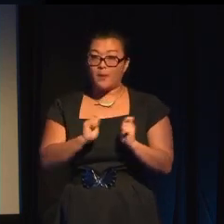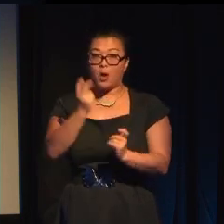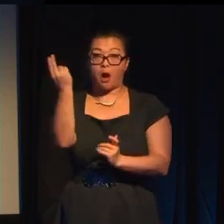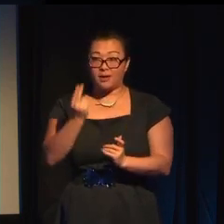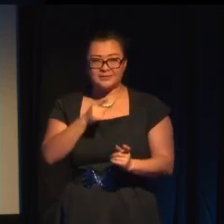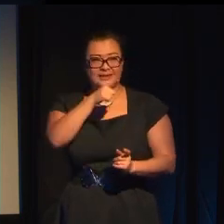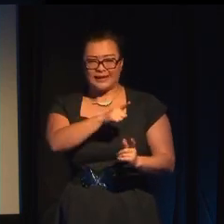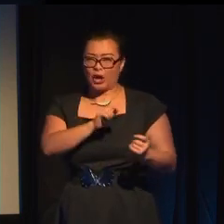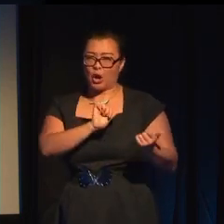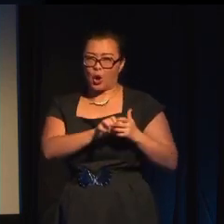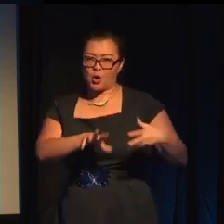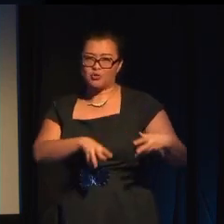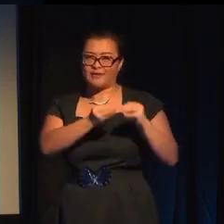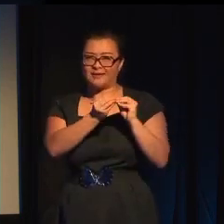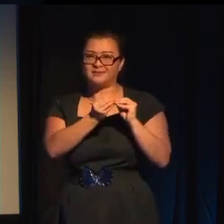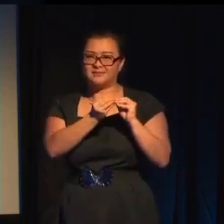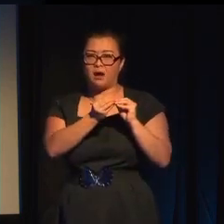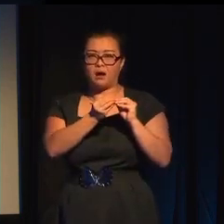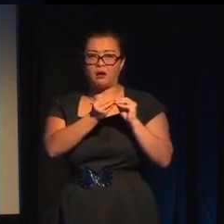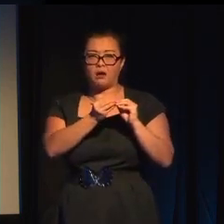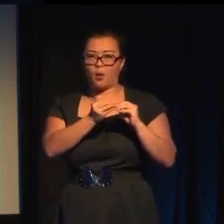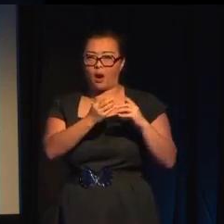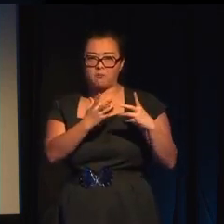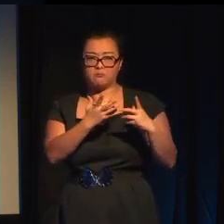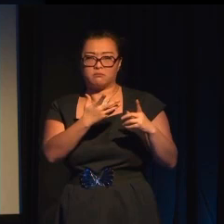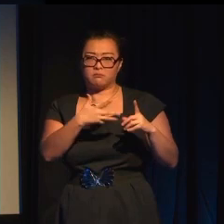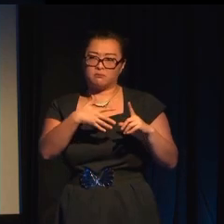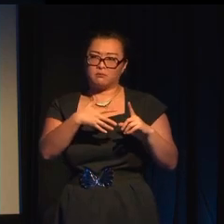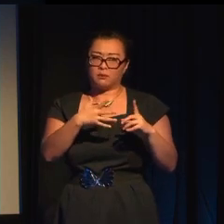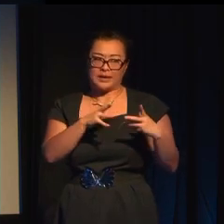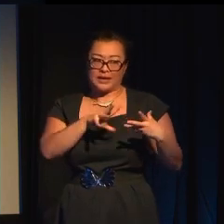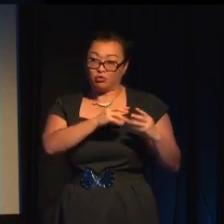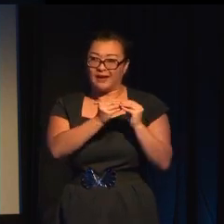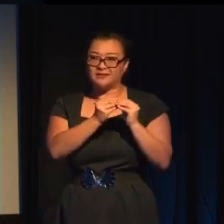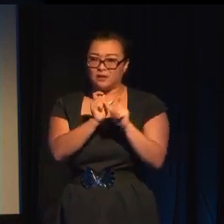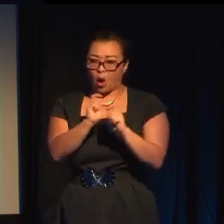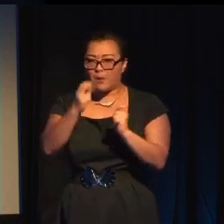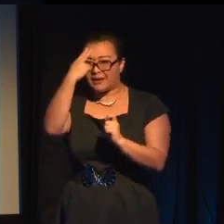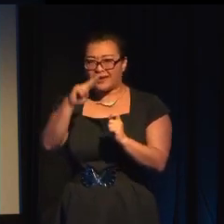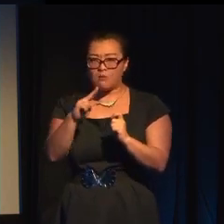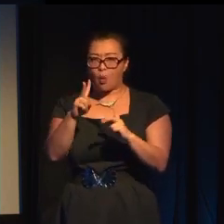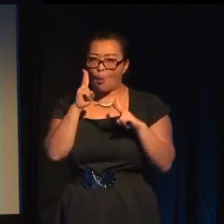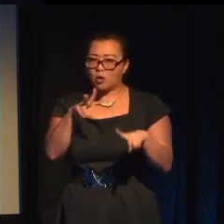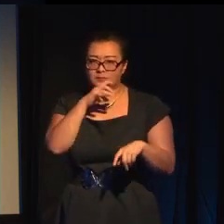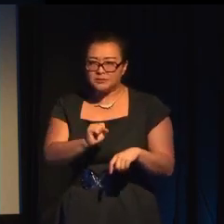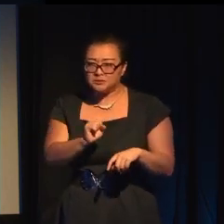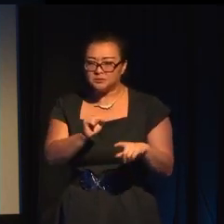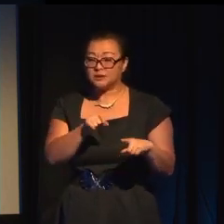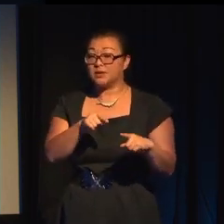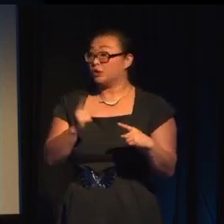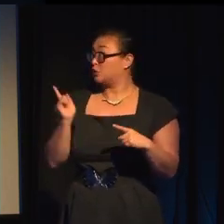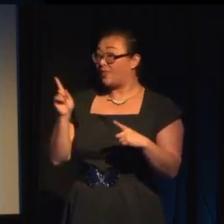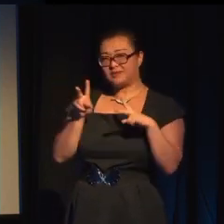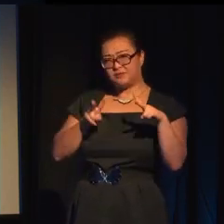artist behind the comic book Watchmen. And what I want to show you in this video is the way that